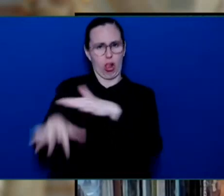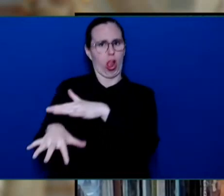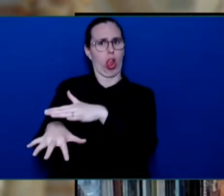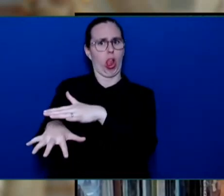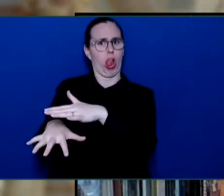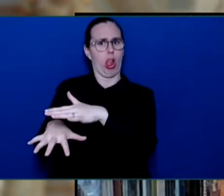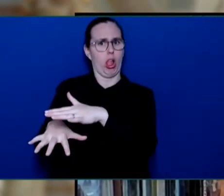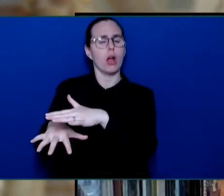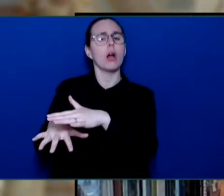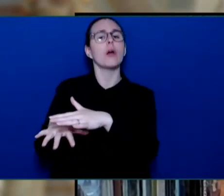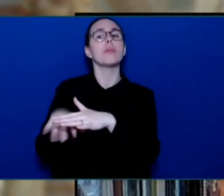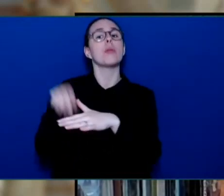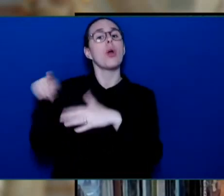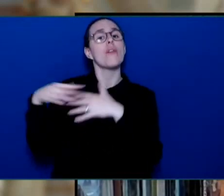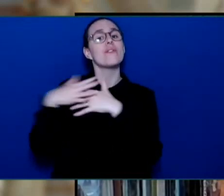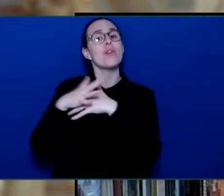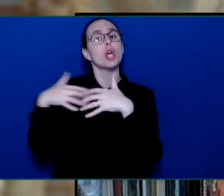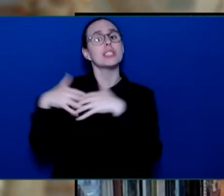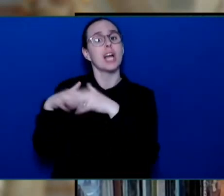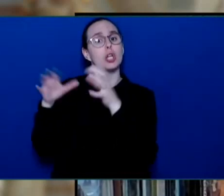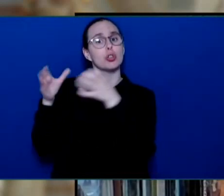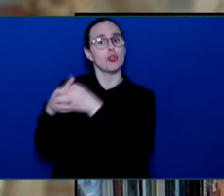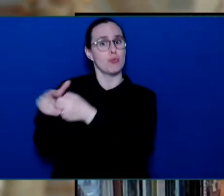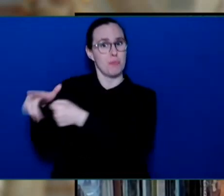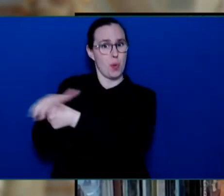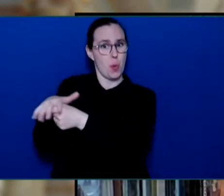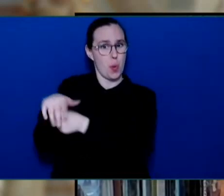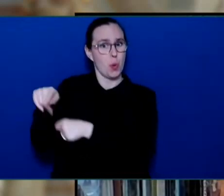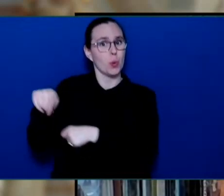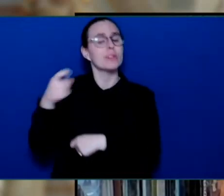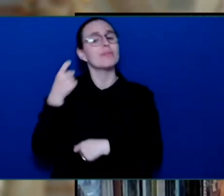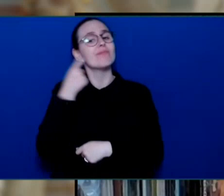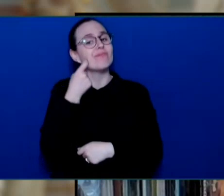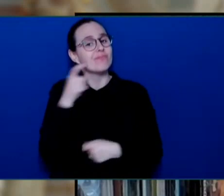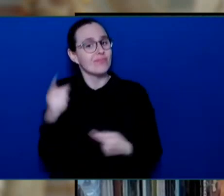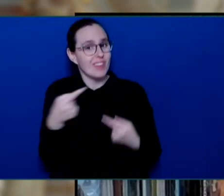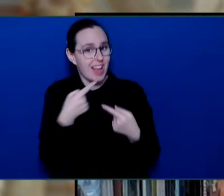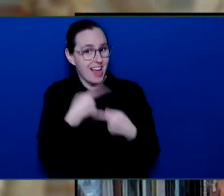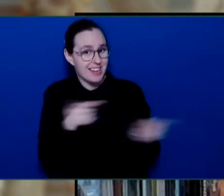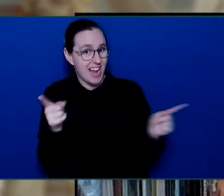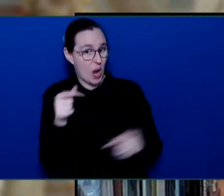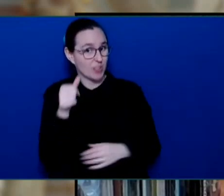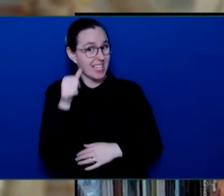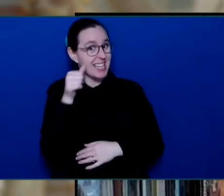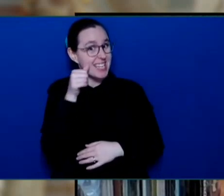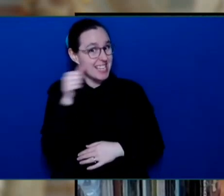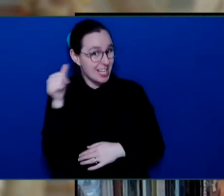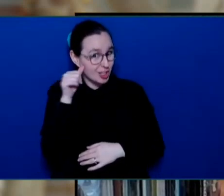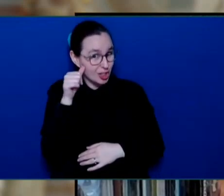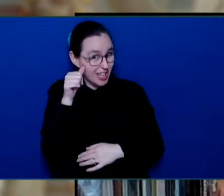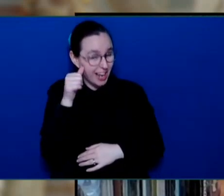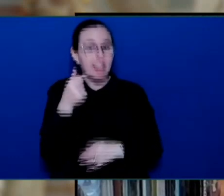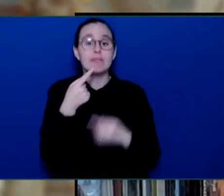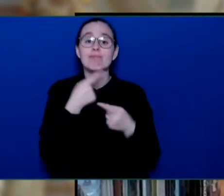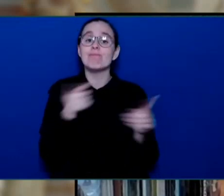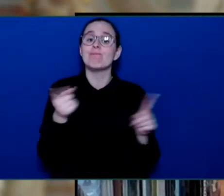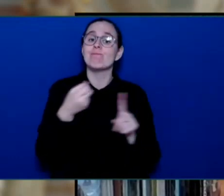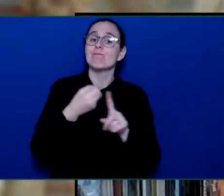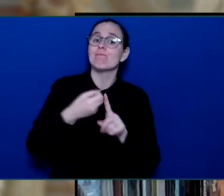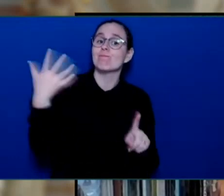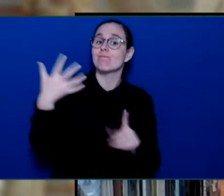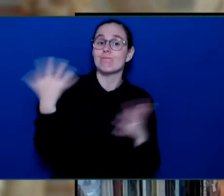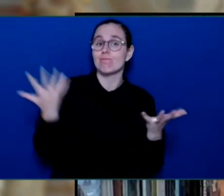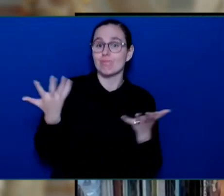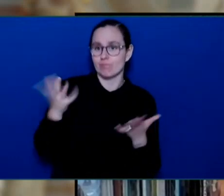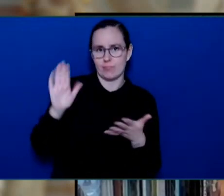people released a statement yesterday to share more about the story behind the findings, which so far include more